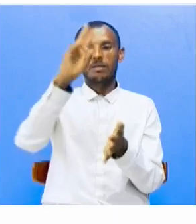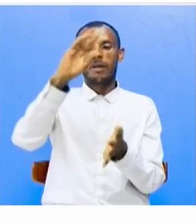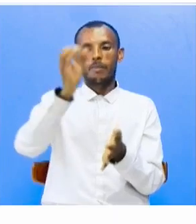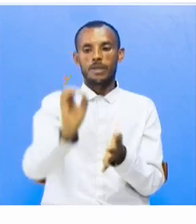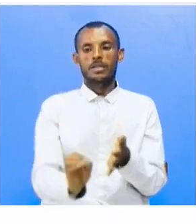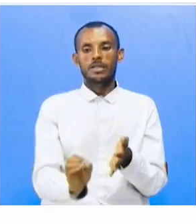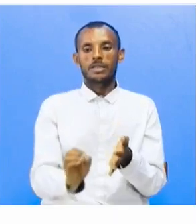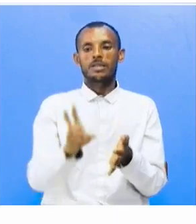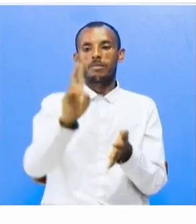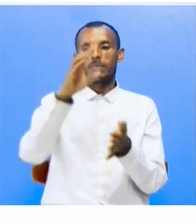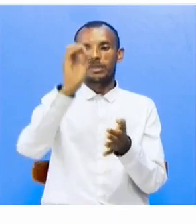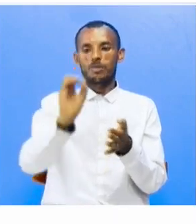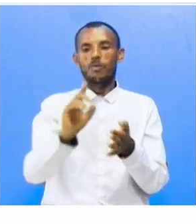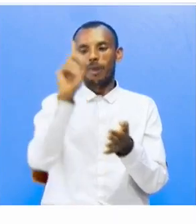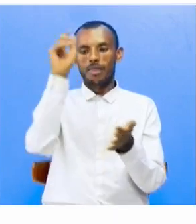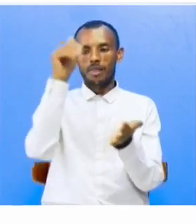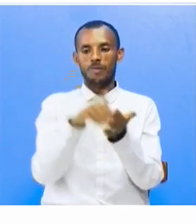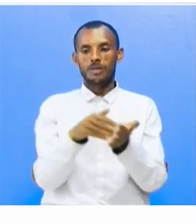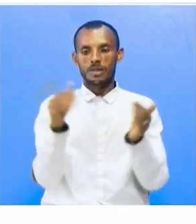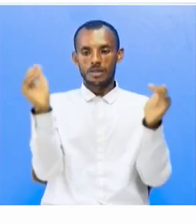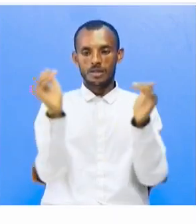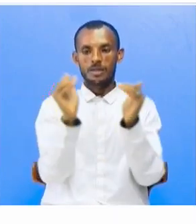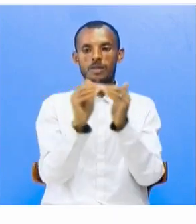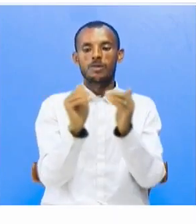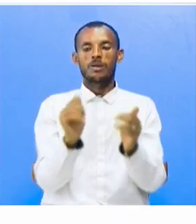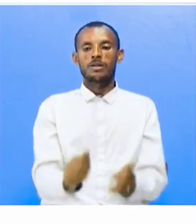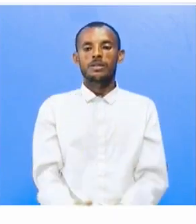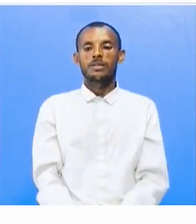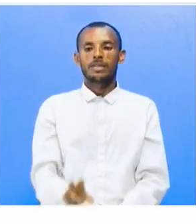of 1,000 will be equal to this